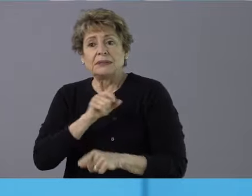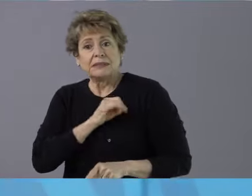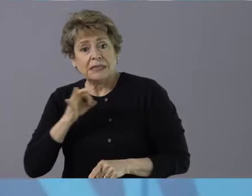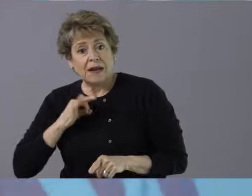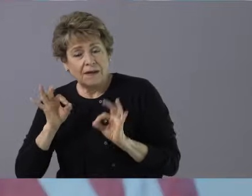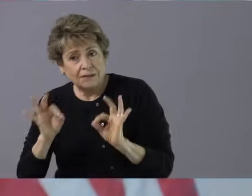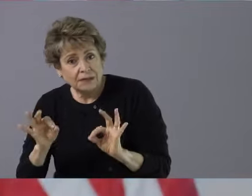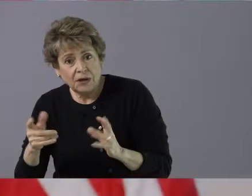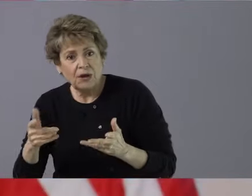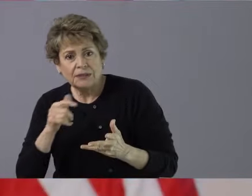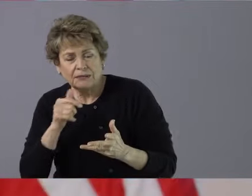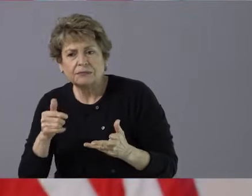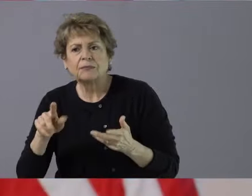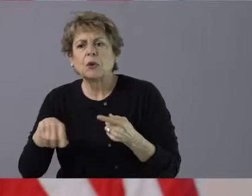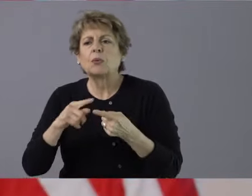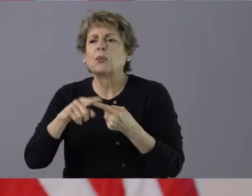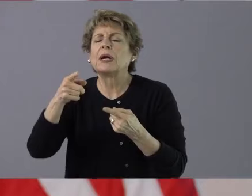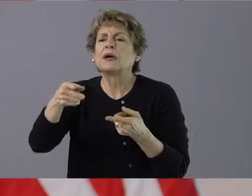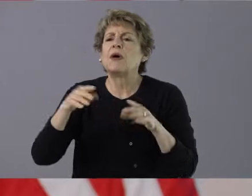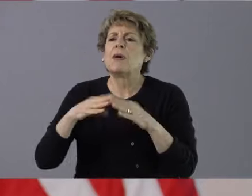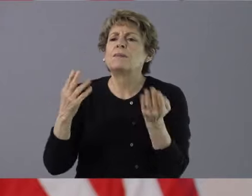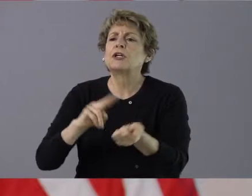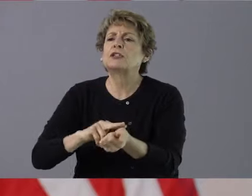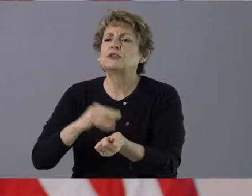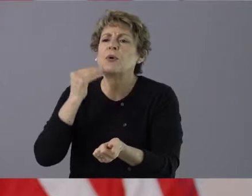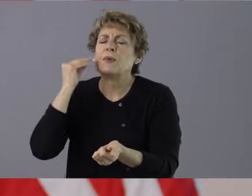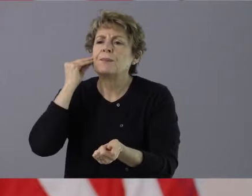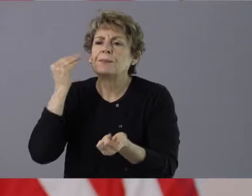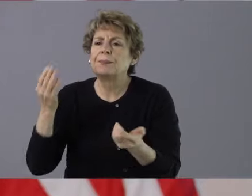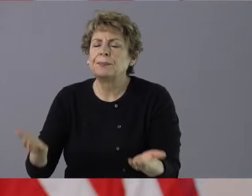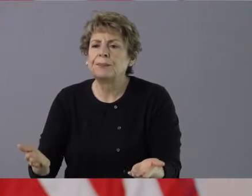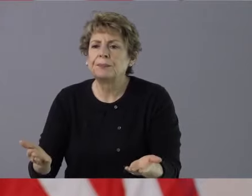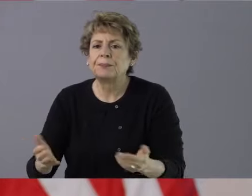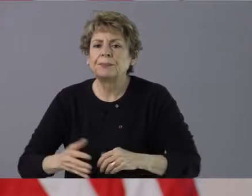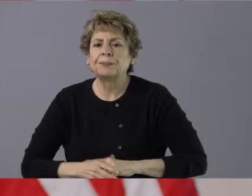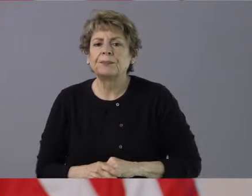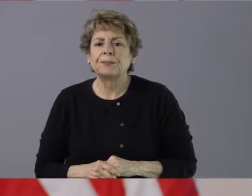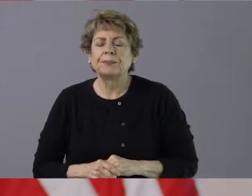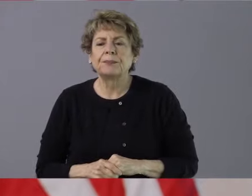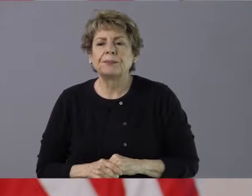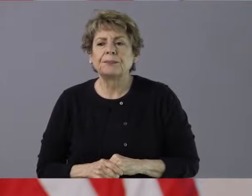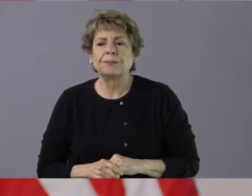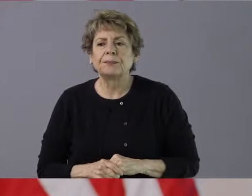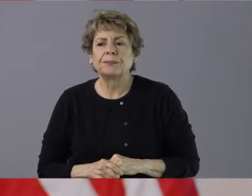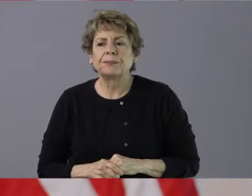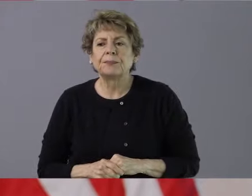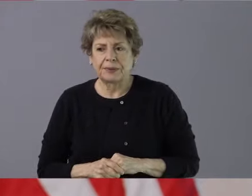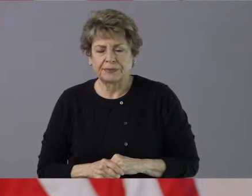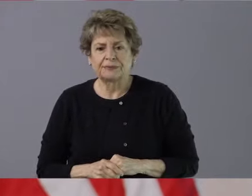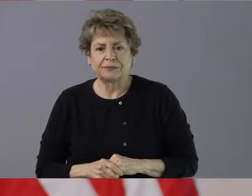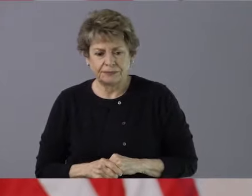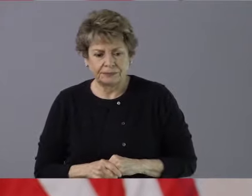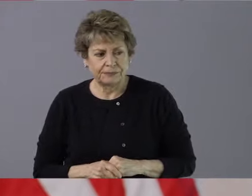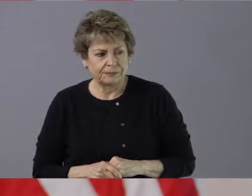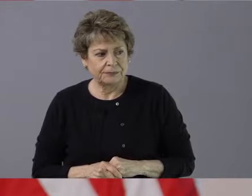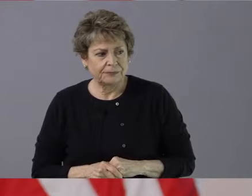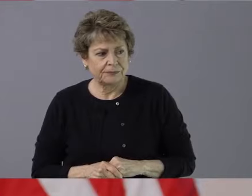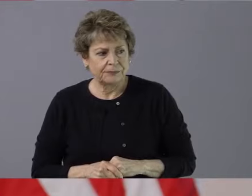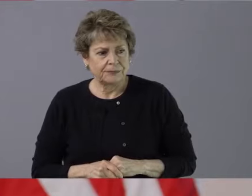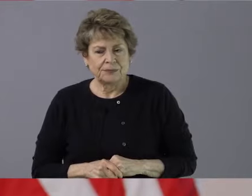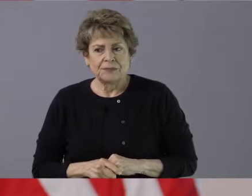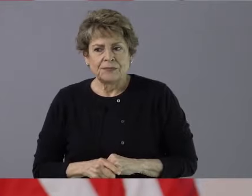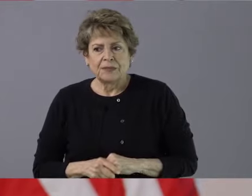So thank you, Kathy. That is a great question because we definitely want anyone who's in a long-term care facility to be able to spend time with their